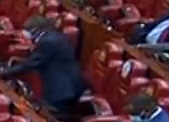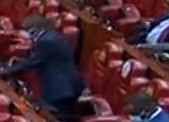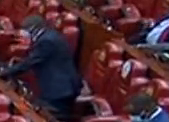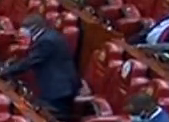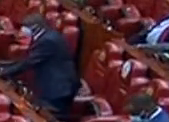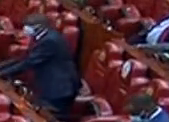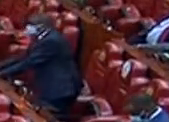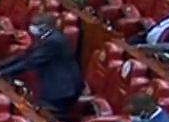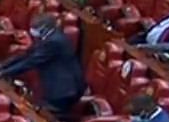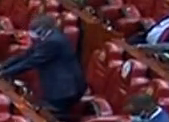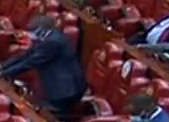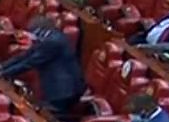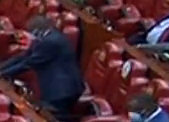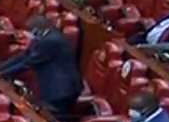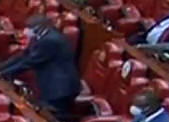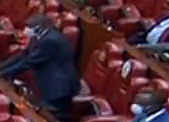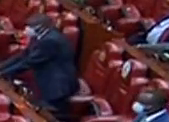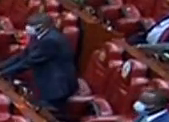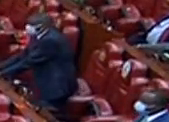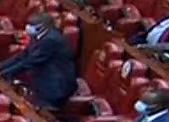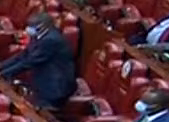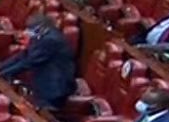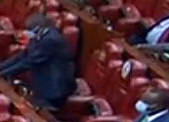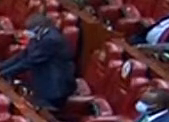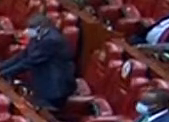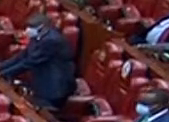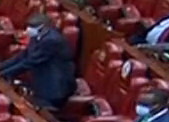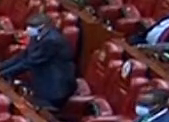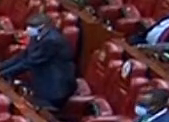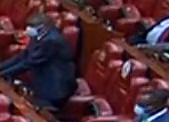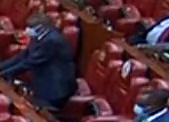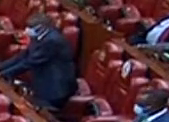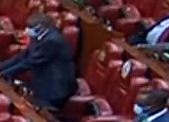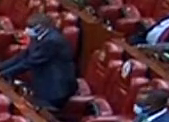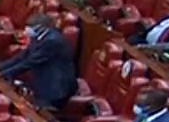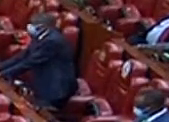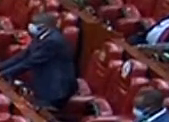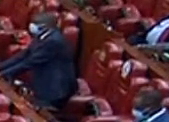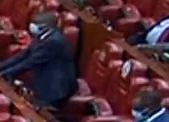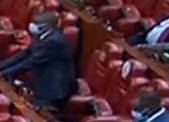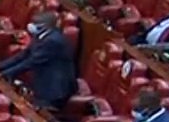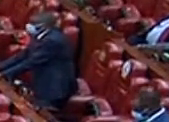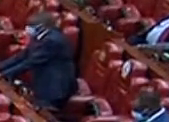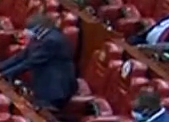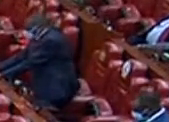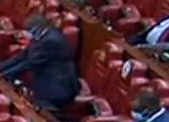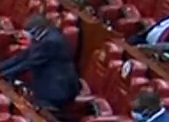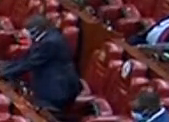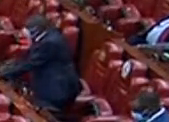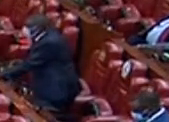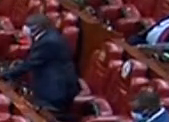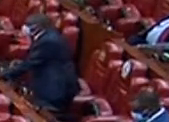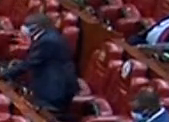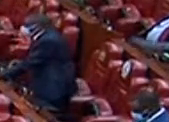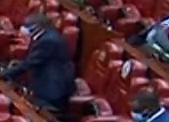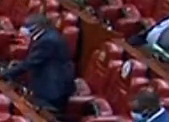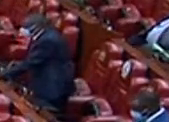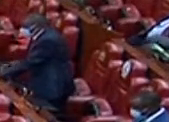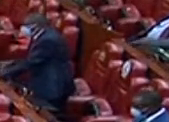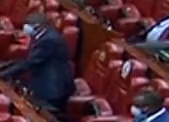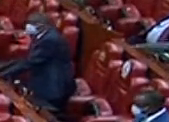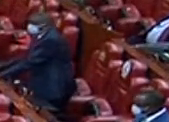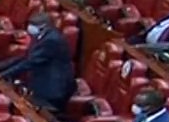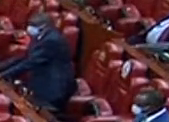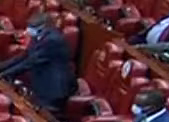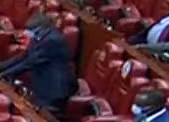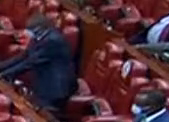Thank you, Mr. Speaker. Mr. Speaker, I was personally known to Honorable Lusweti. One time he had a difficult election